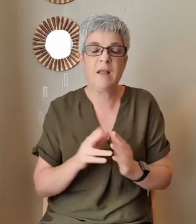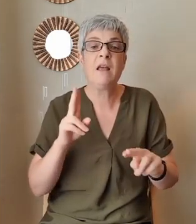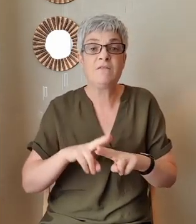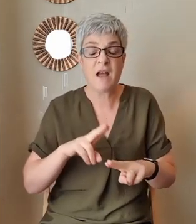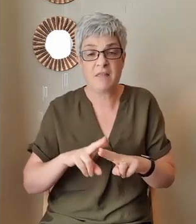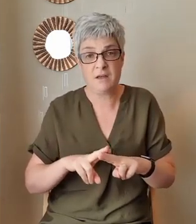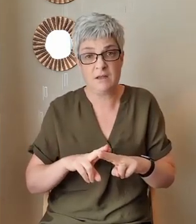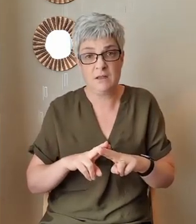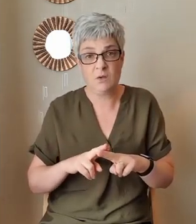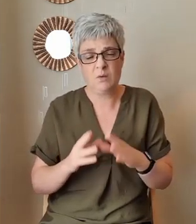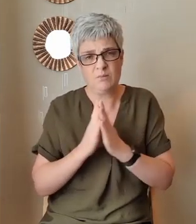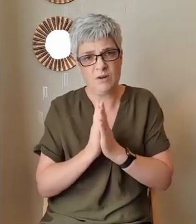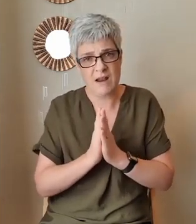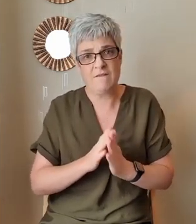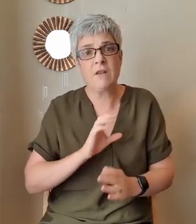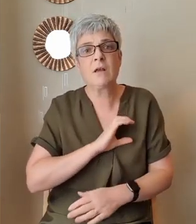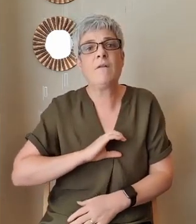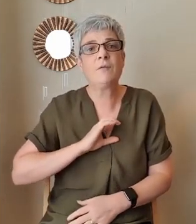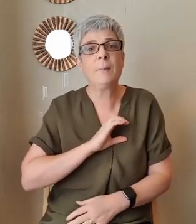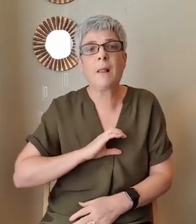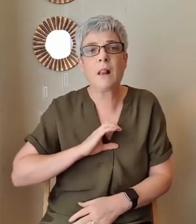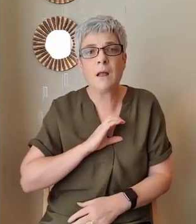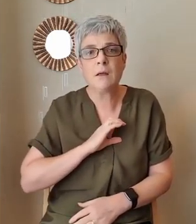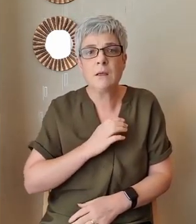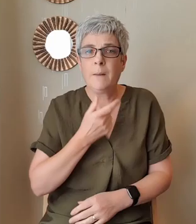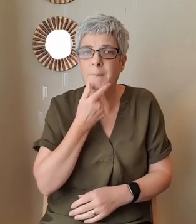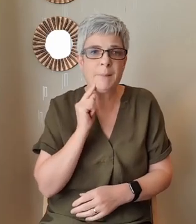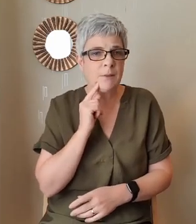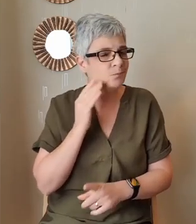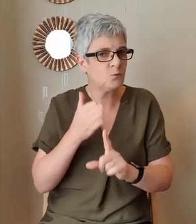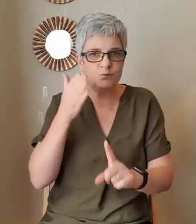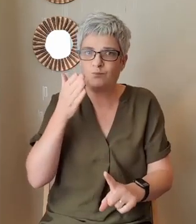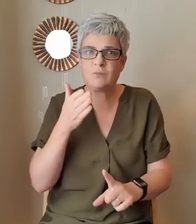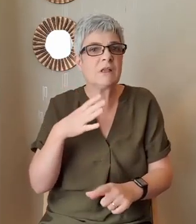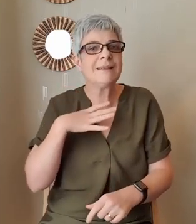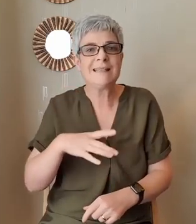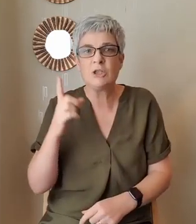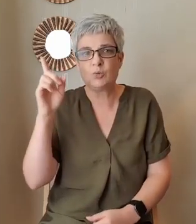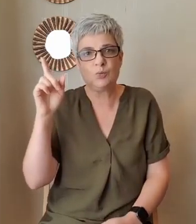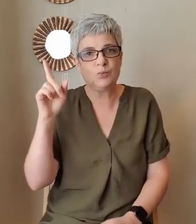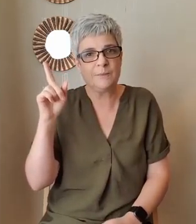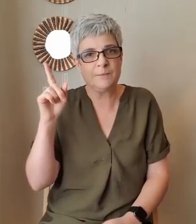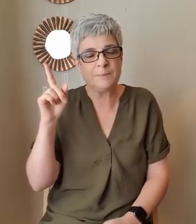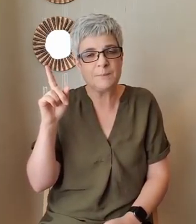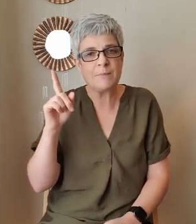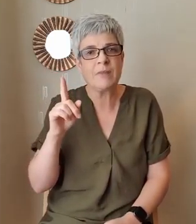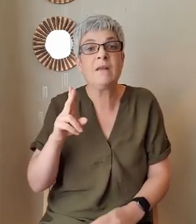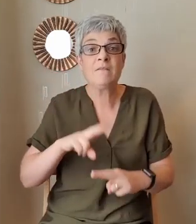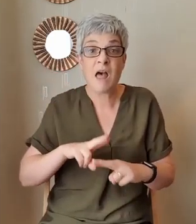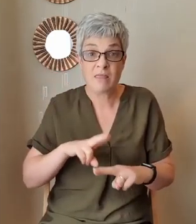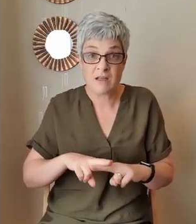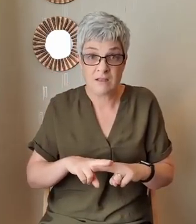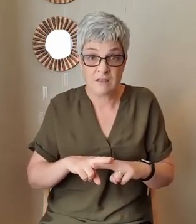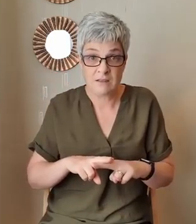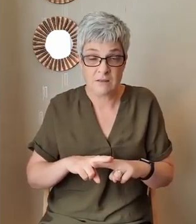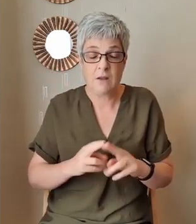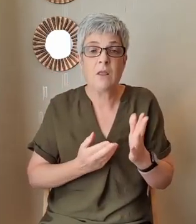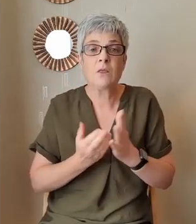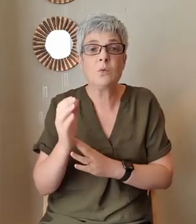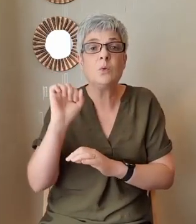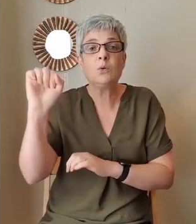Father, we pray for the comfortable, those who do not recognise their need of you.